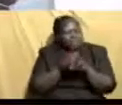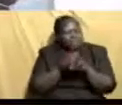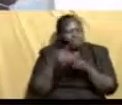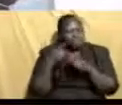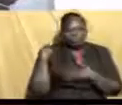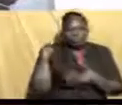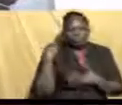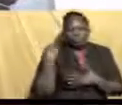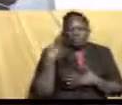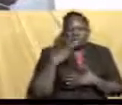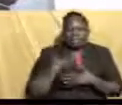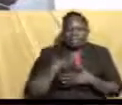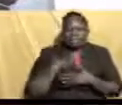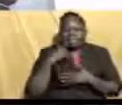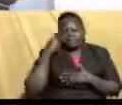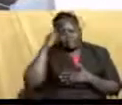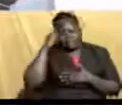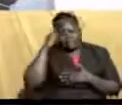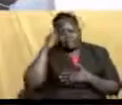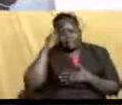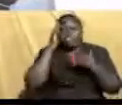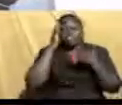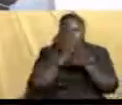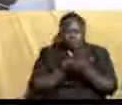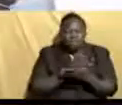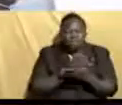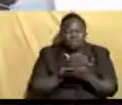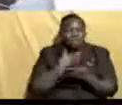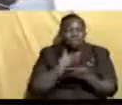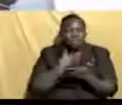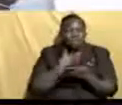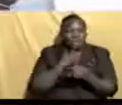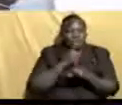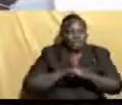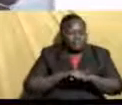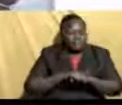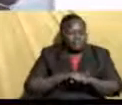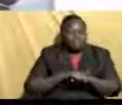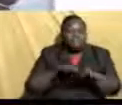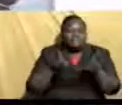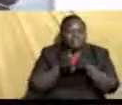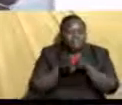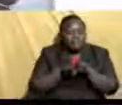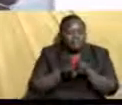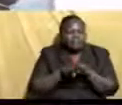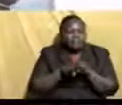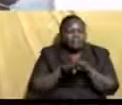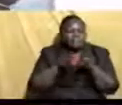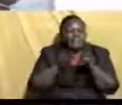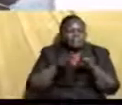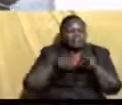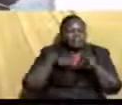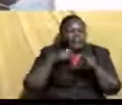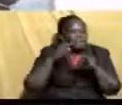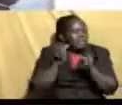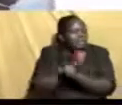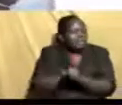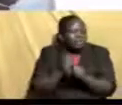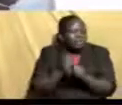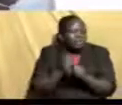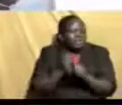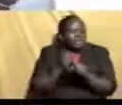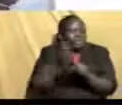only recently that I came to the conclusion, yes, it is, as an implied provision. And because it's an implied provision that is inherent, it may not